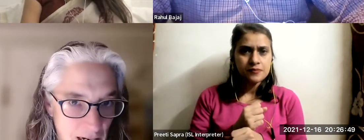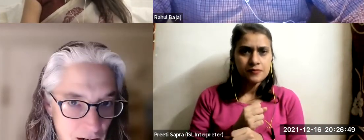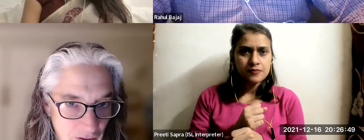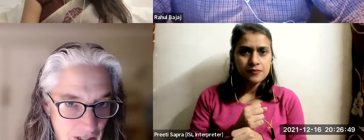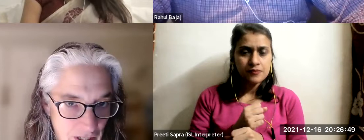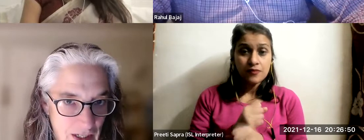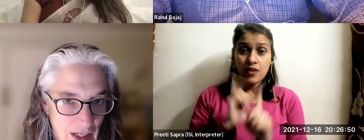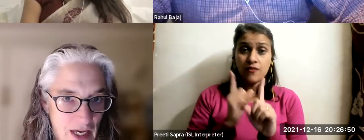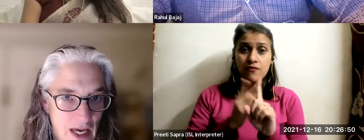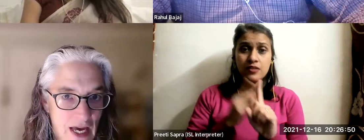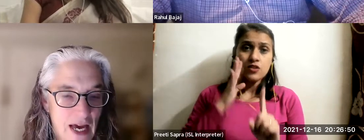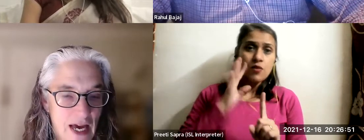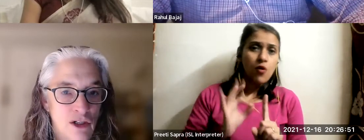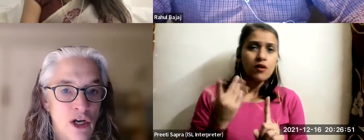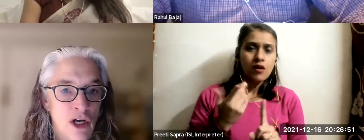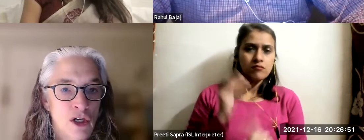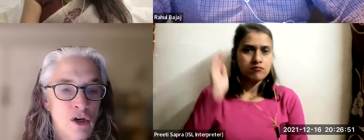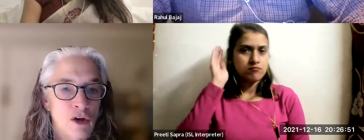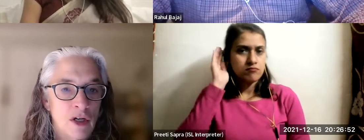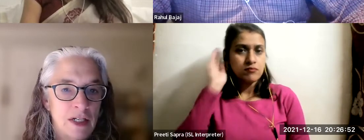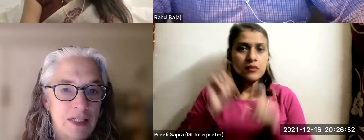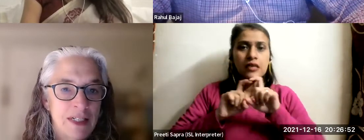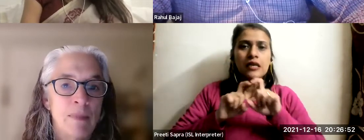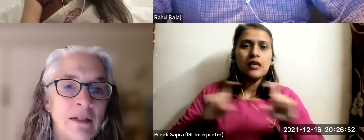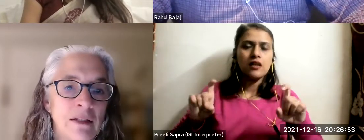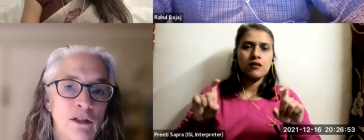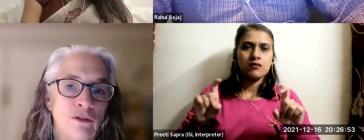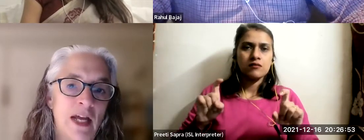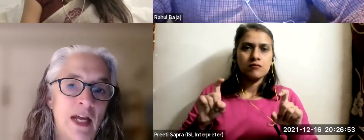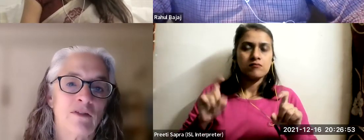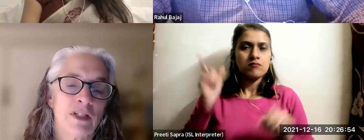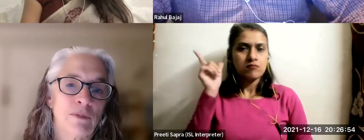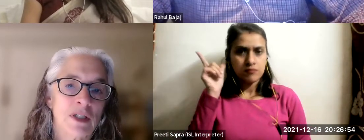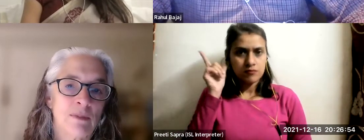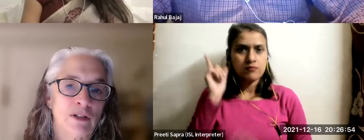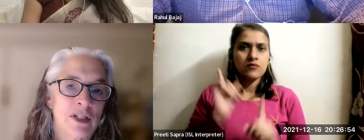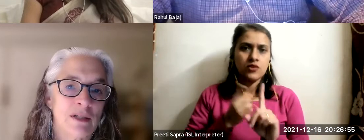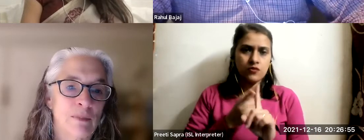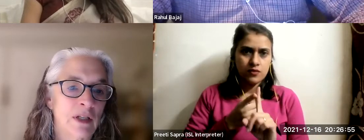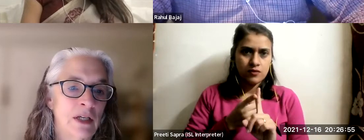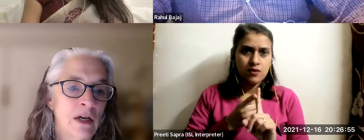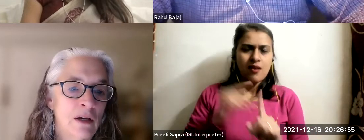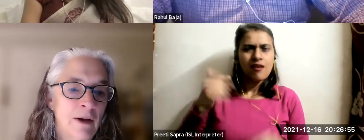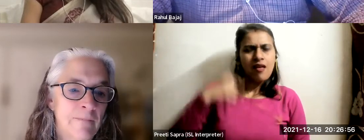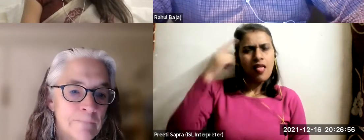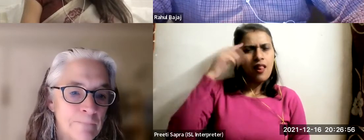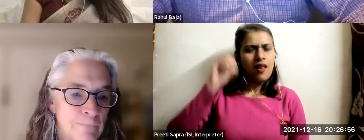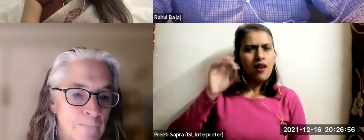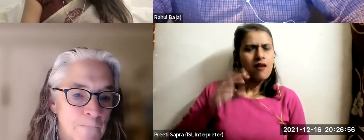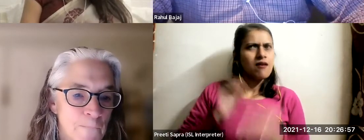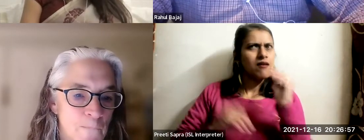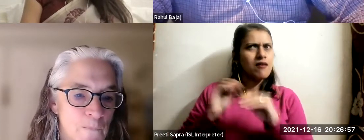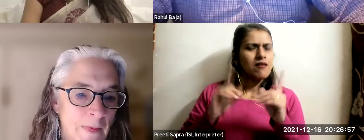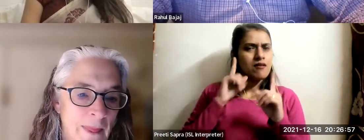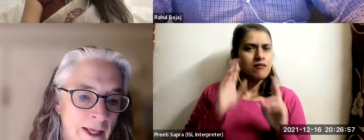listening carefully and dismantling those negative assumptions about disability. And what is that mindset, Lainey, if I